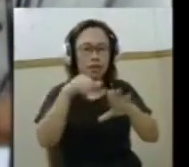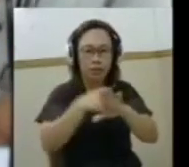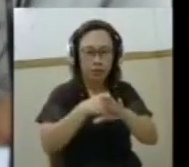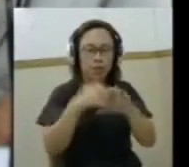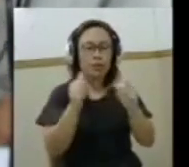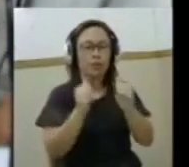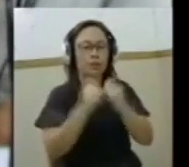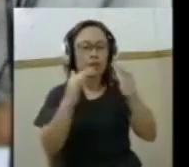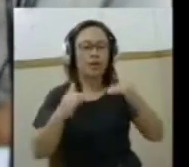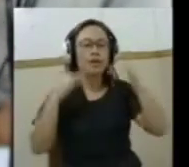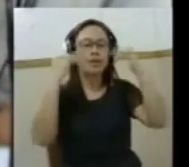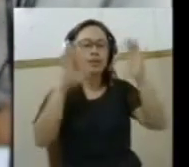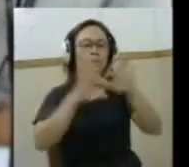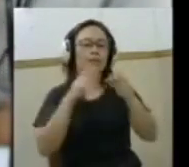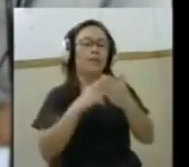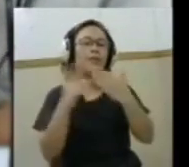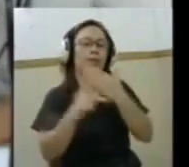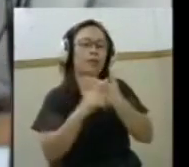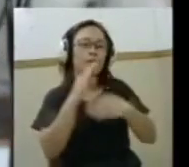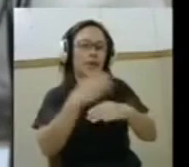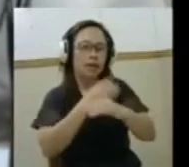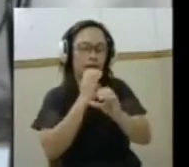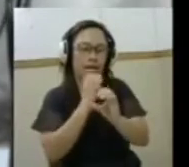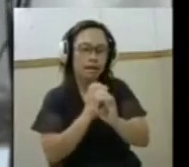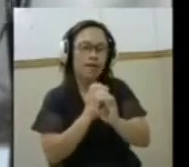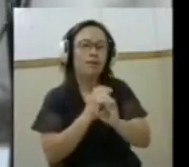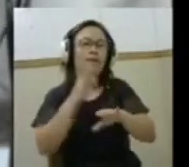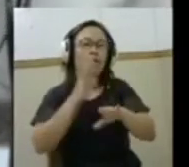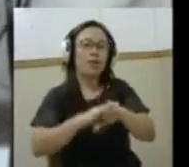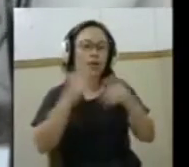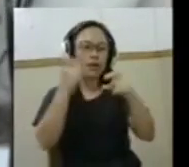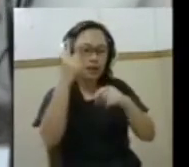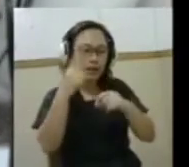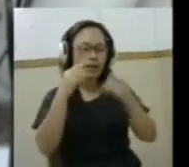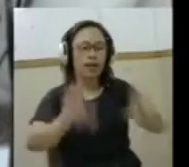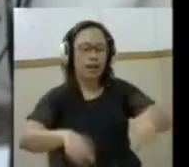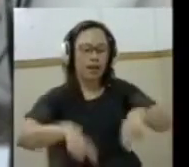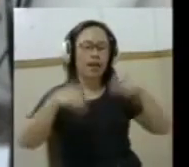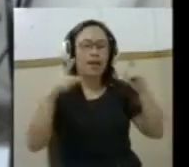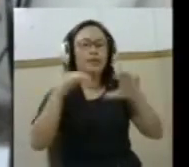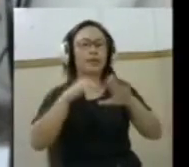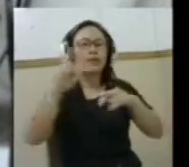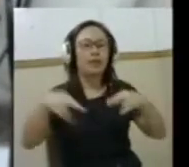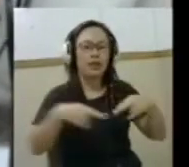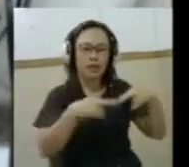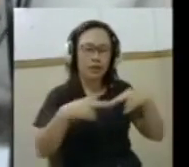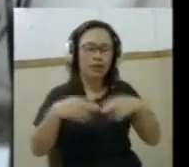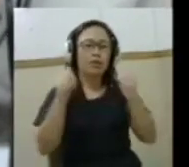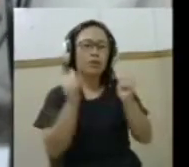possible enhancement of program, and be creative on understanding people's lives in relation to